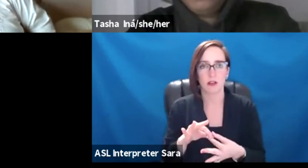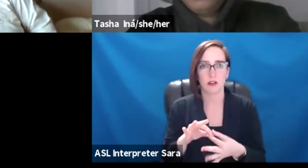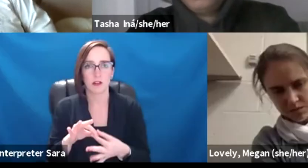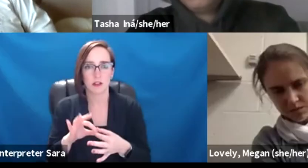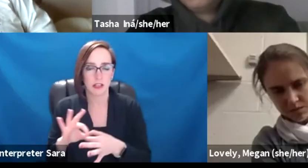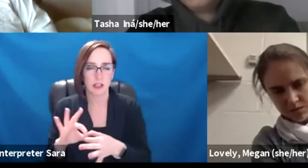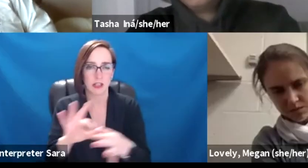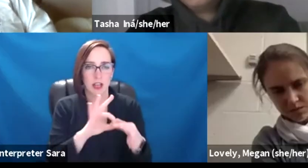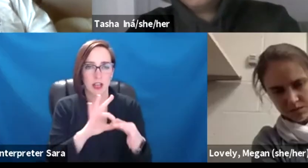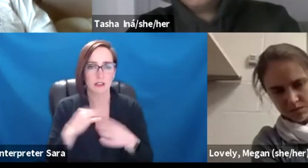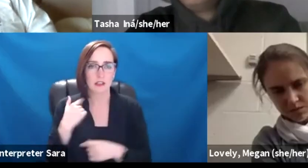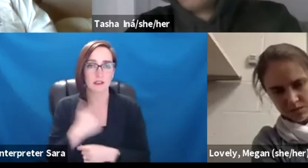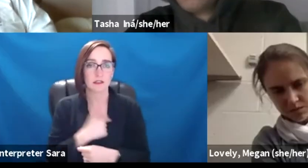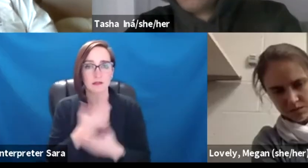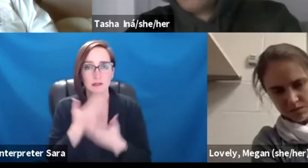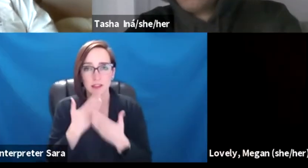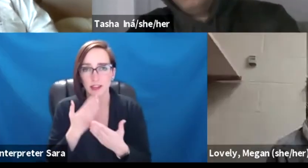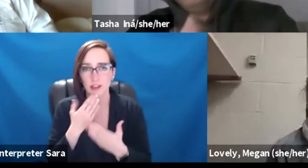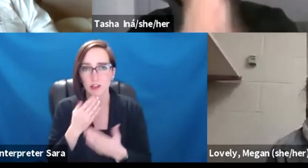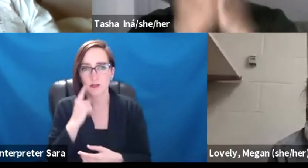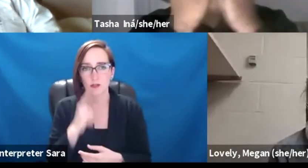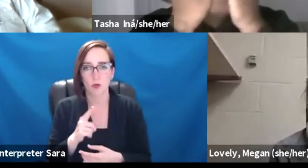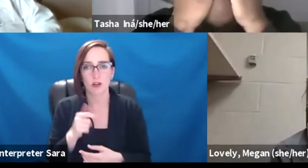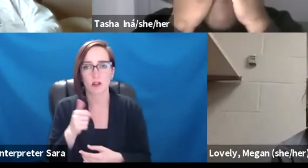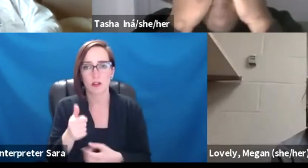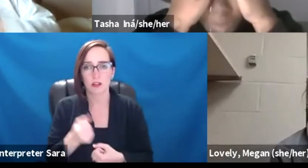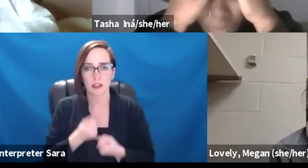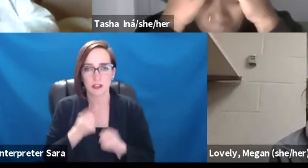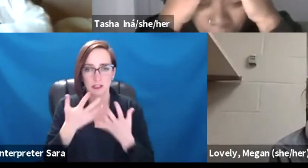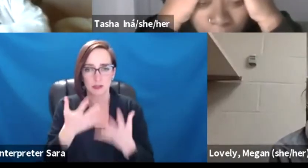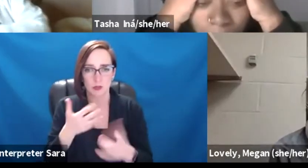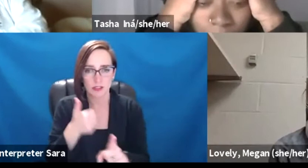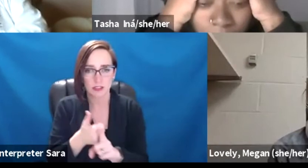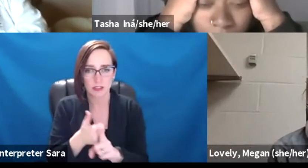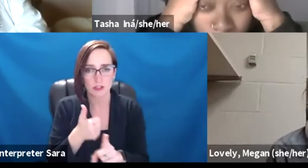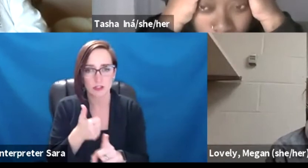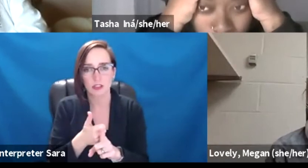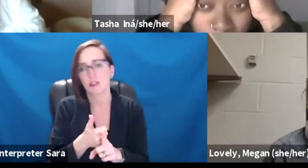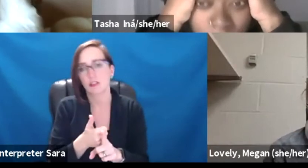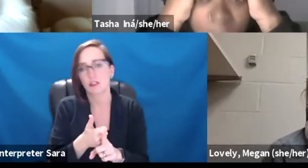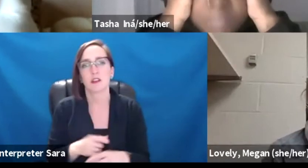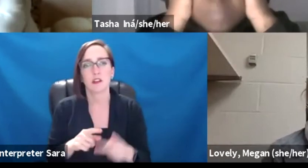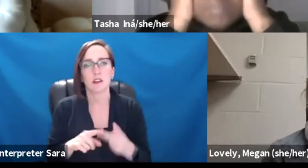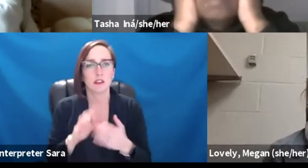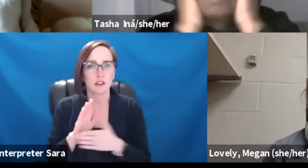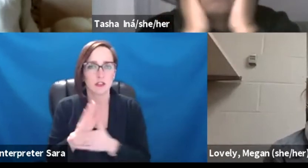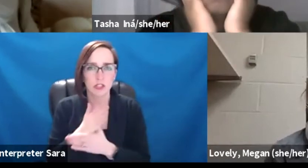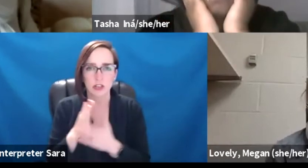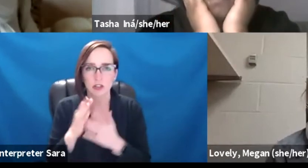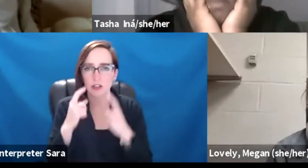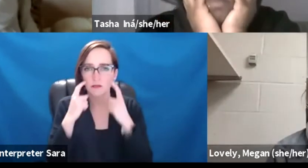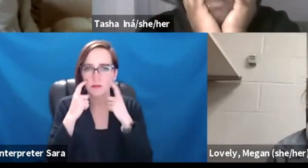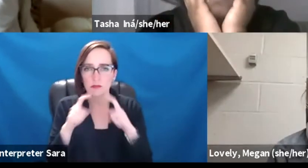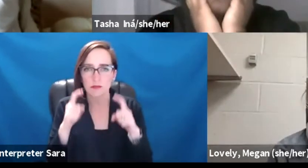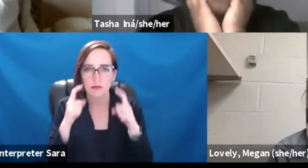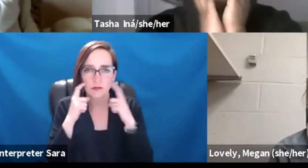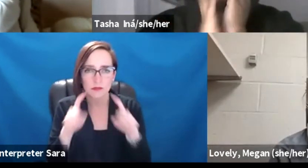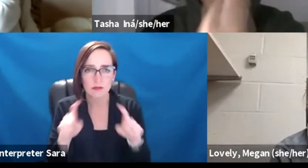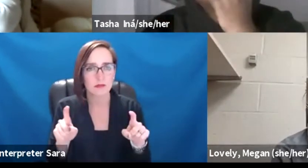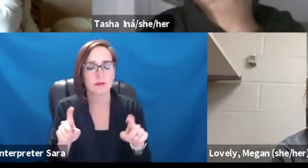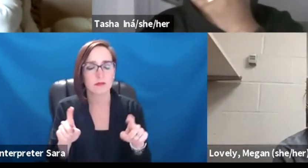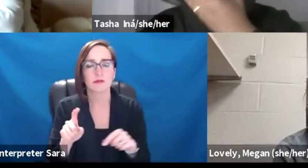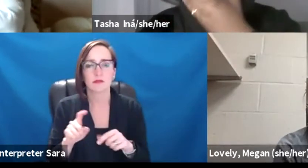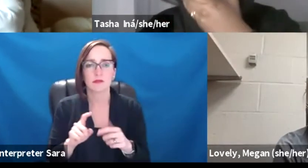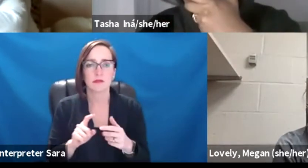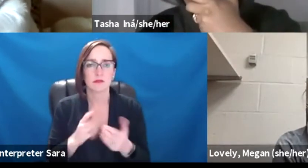Thank you for being expressive. Thank you for sharing your tears in this time. Thank you for